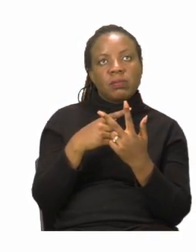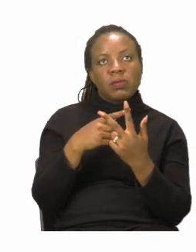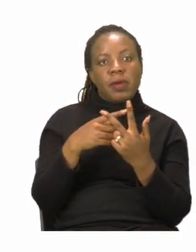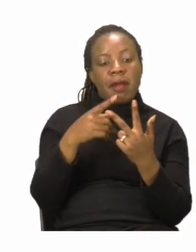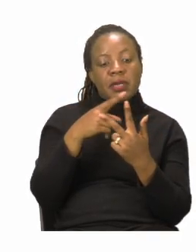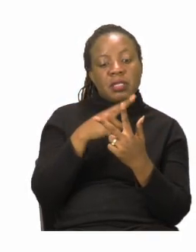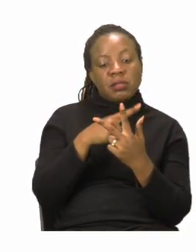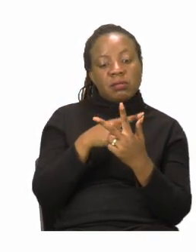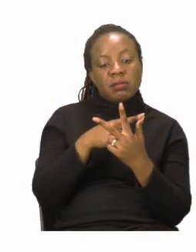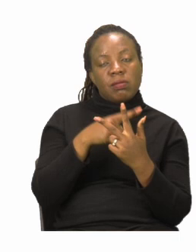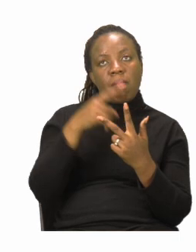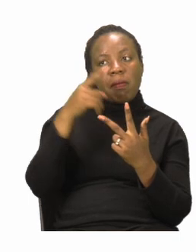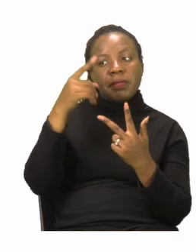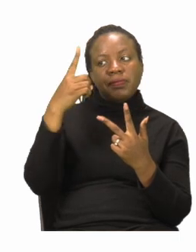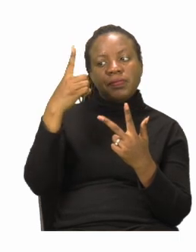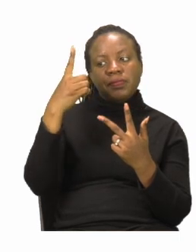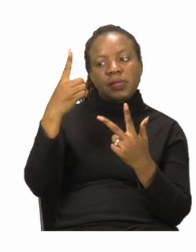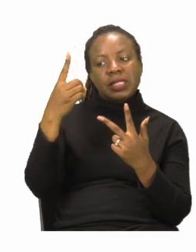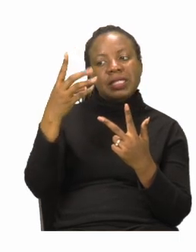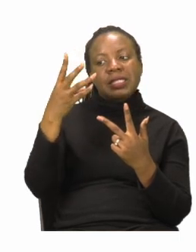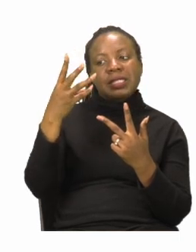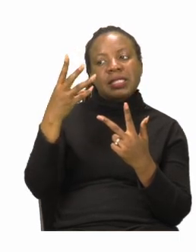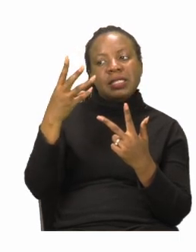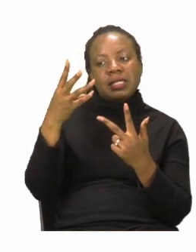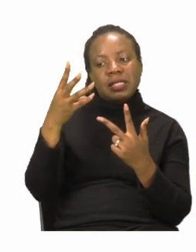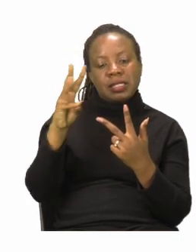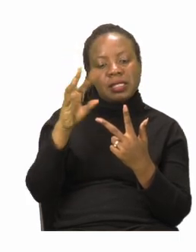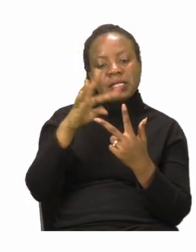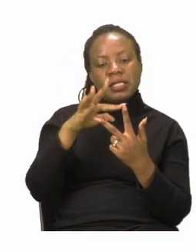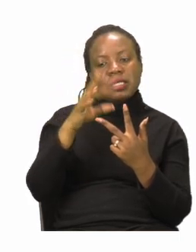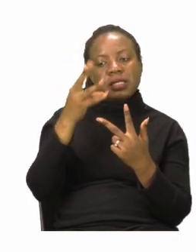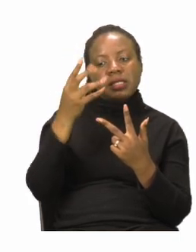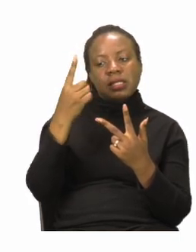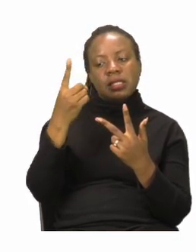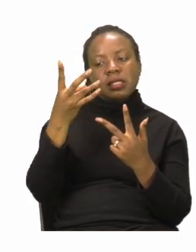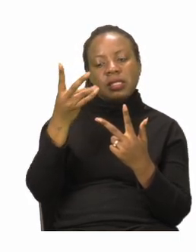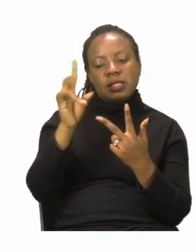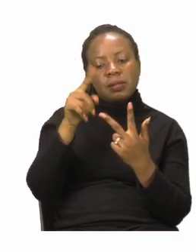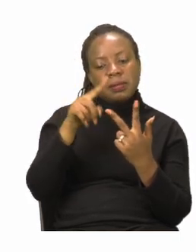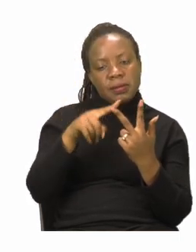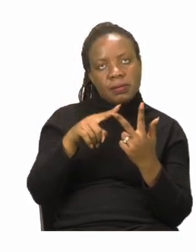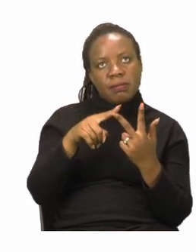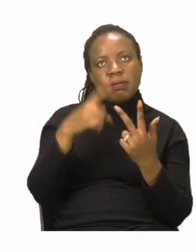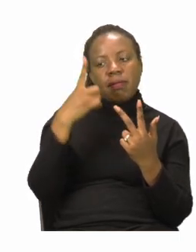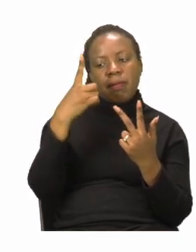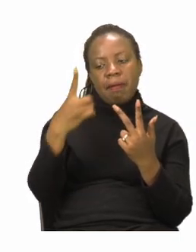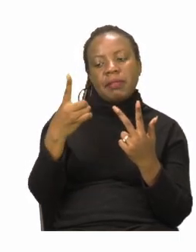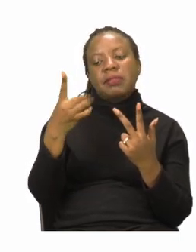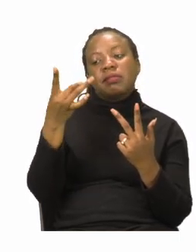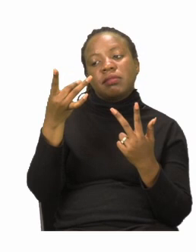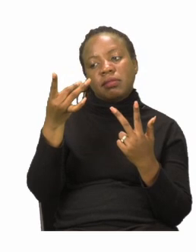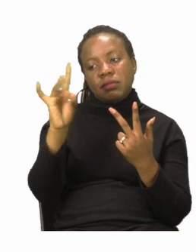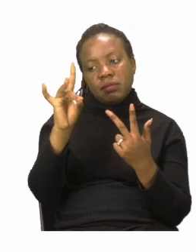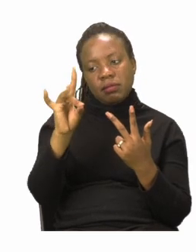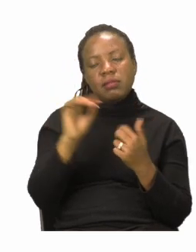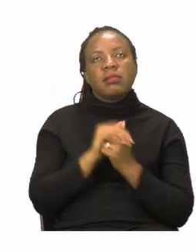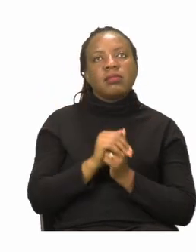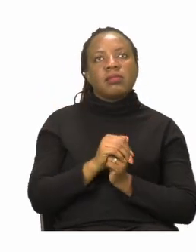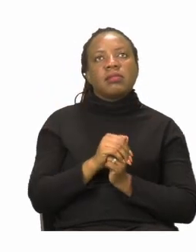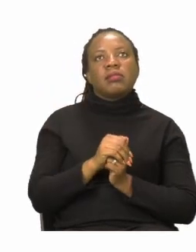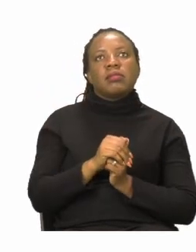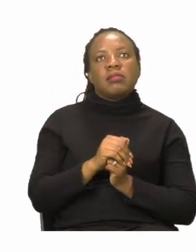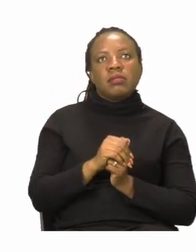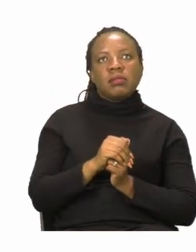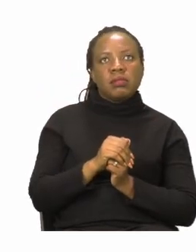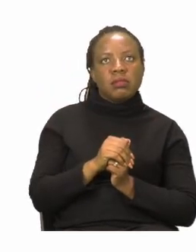threes, then you will count 15, 16, 17 and then 18. Now let's